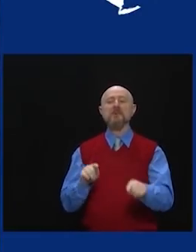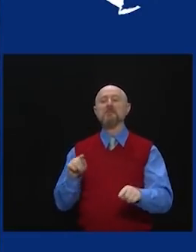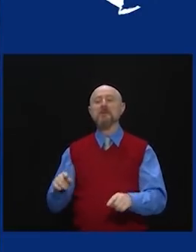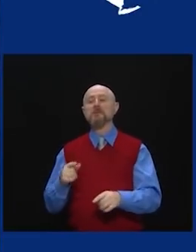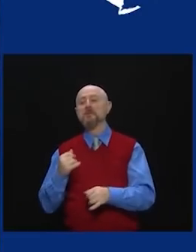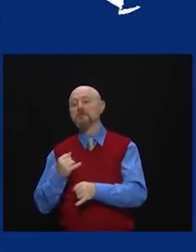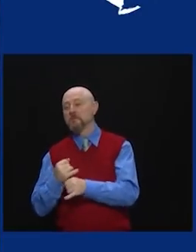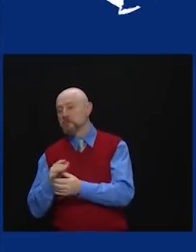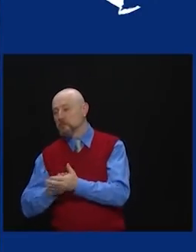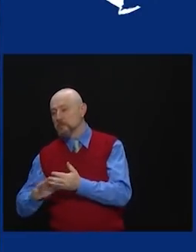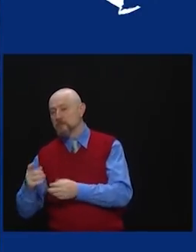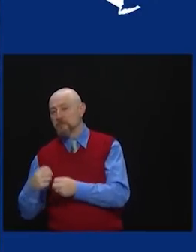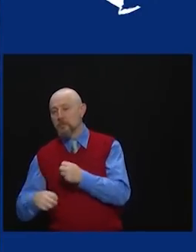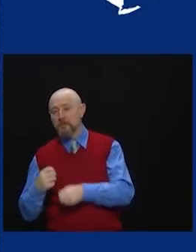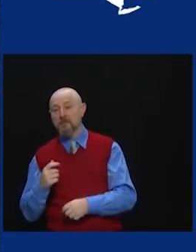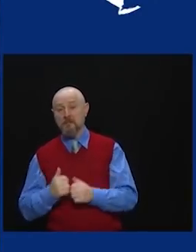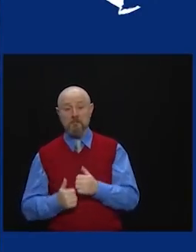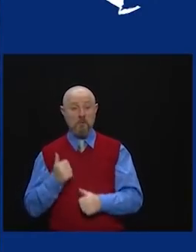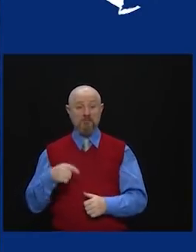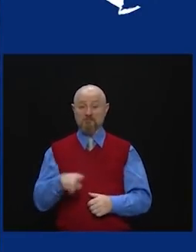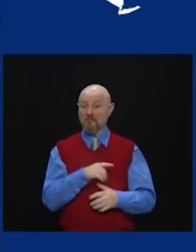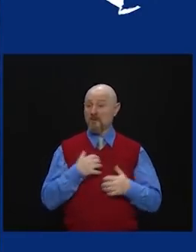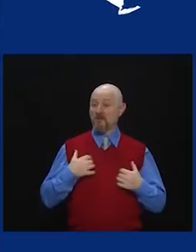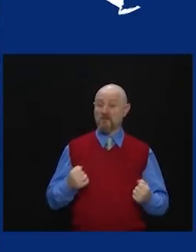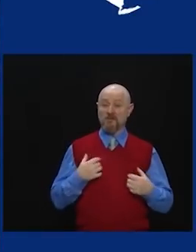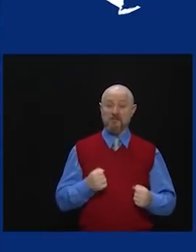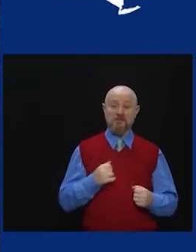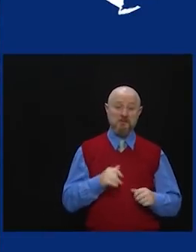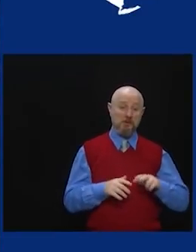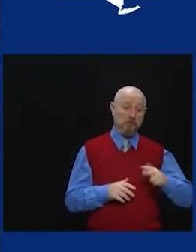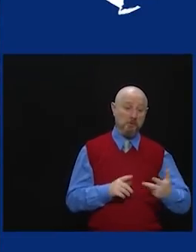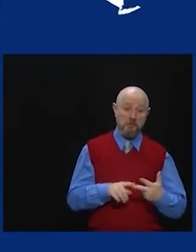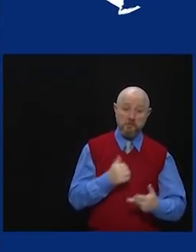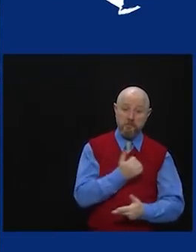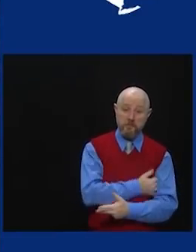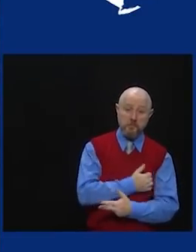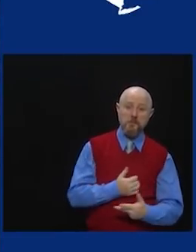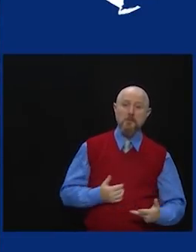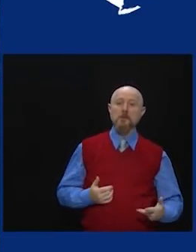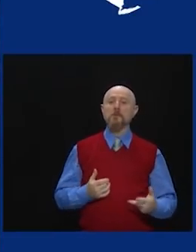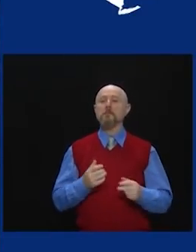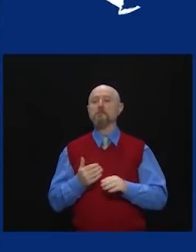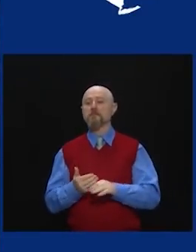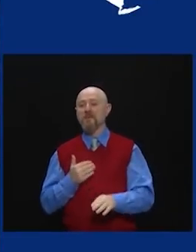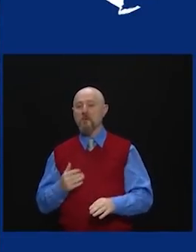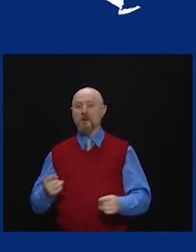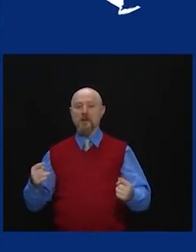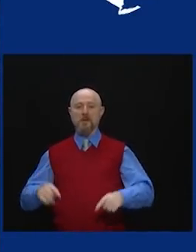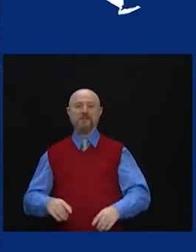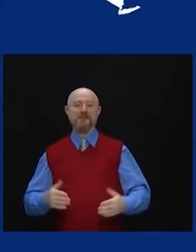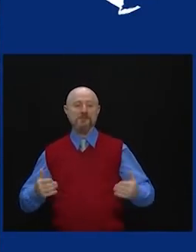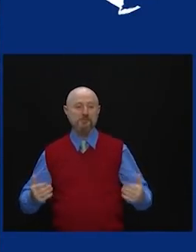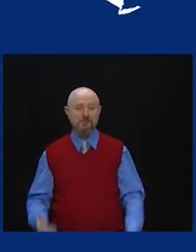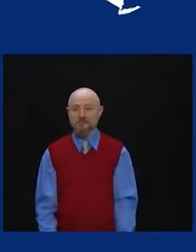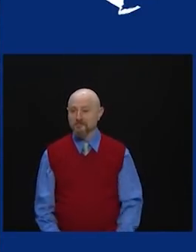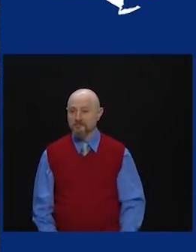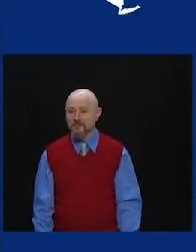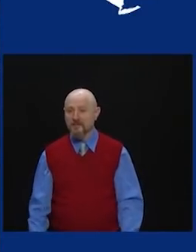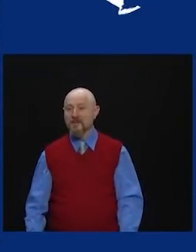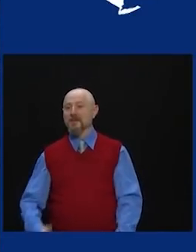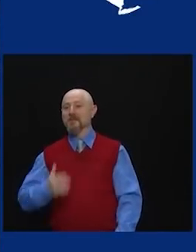healthy. They're going to be boosted and vaccinated before they come back to campus, and that is the best thing we can require them to do. That's probably